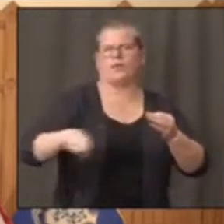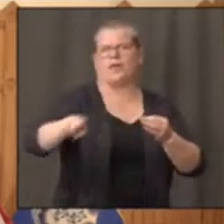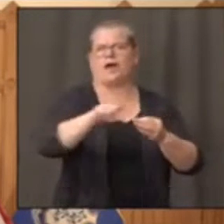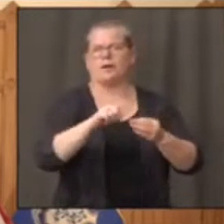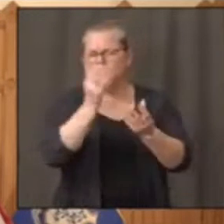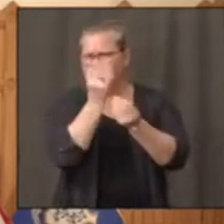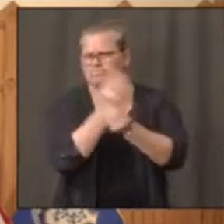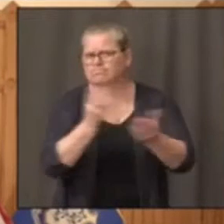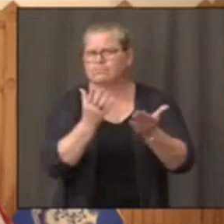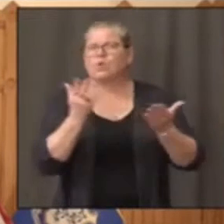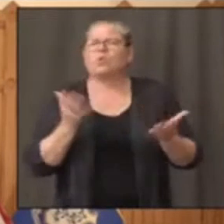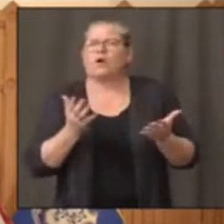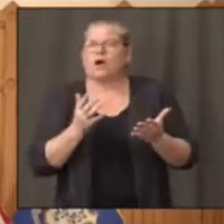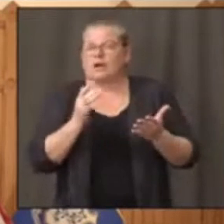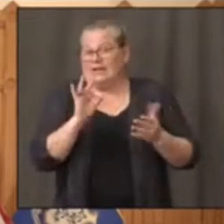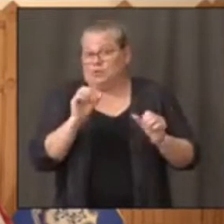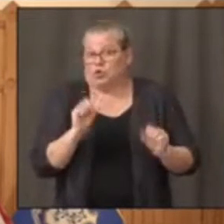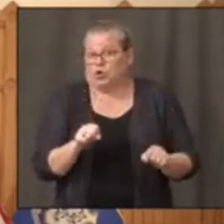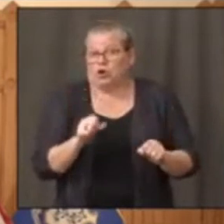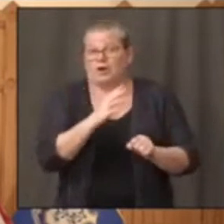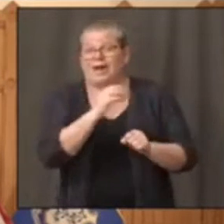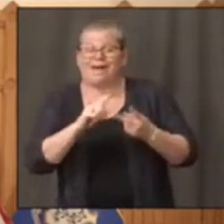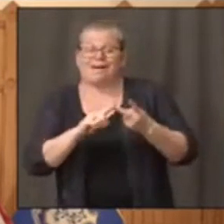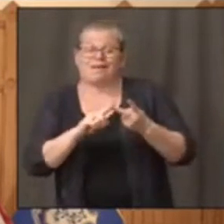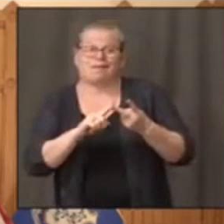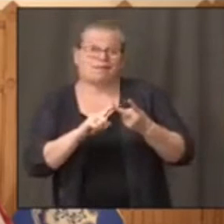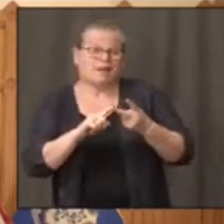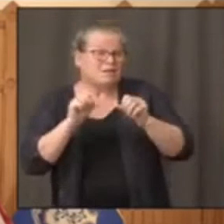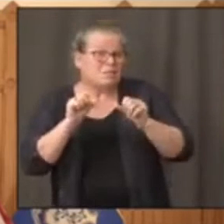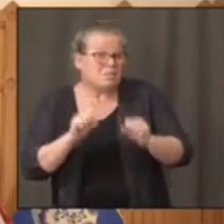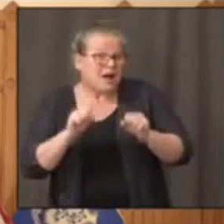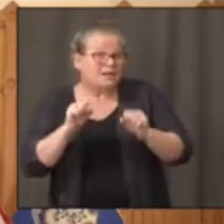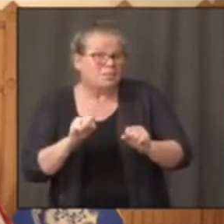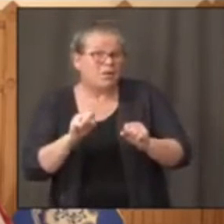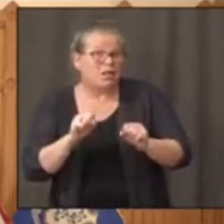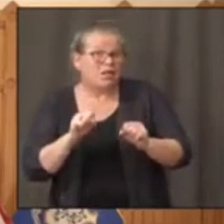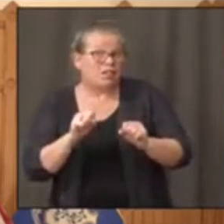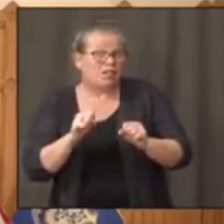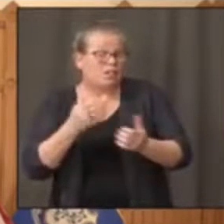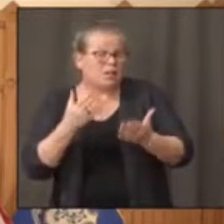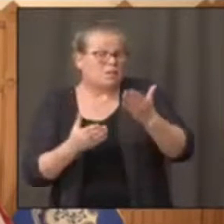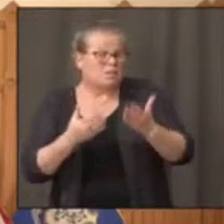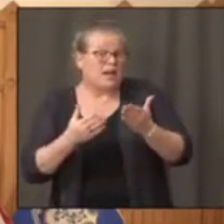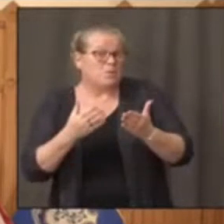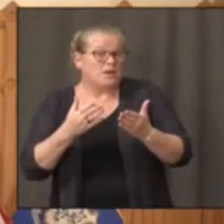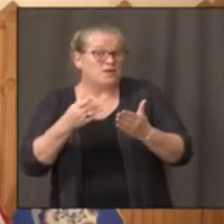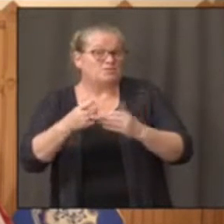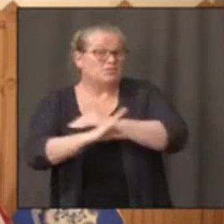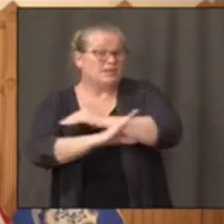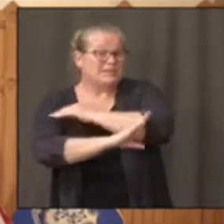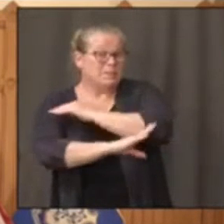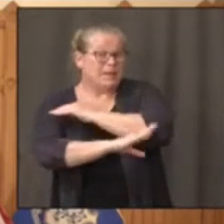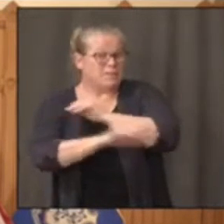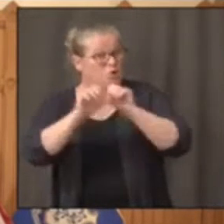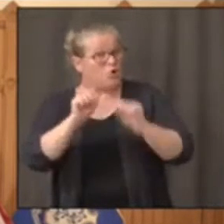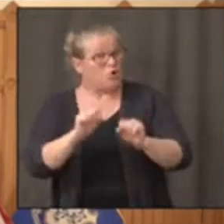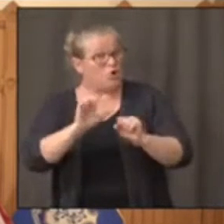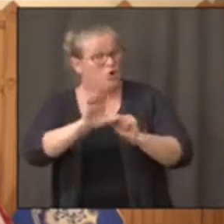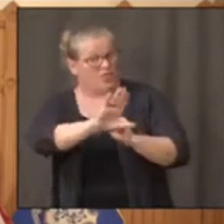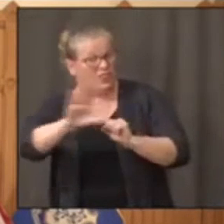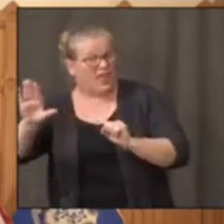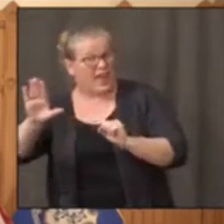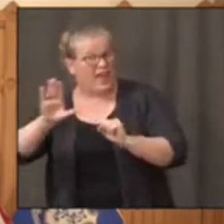this age group could, I don't want to say ruin things, but come September really inhibit the success that Connecticut has had so